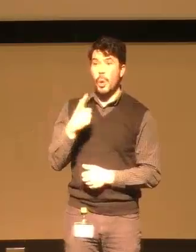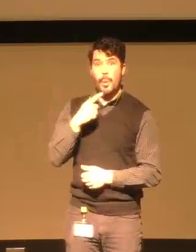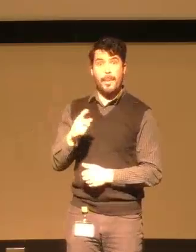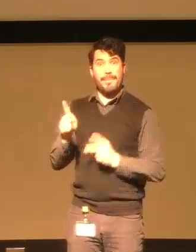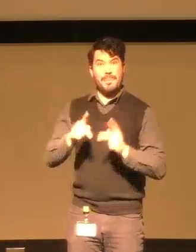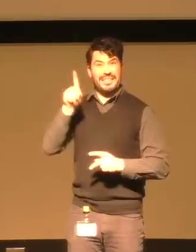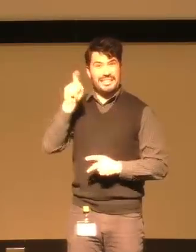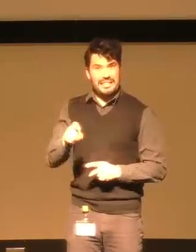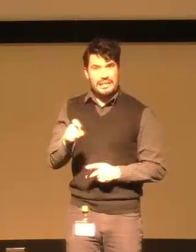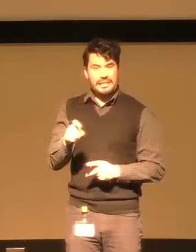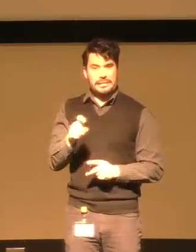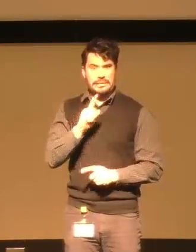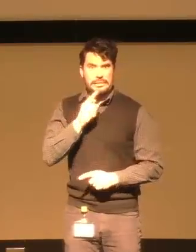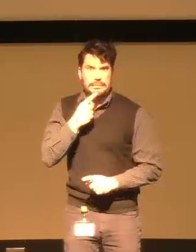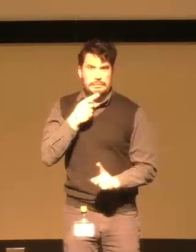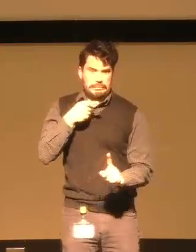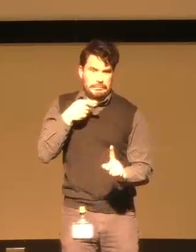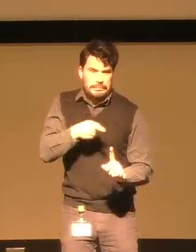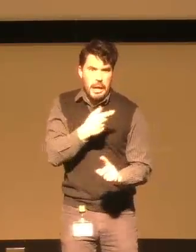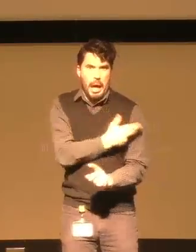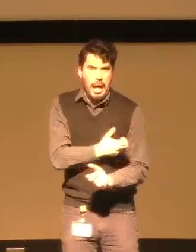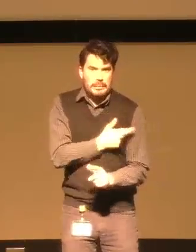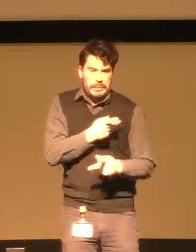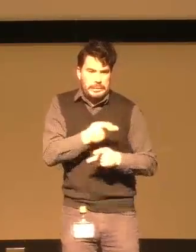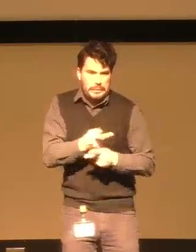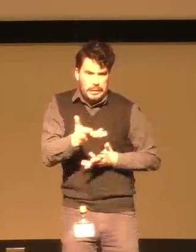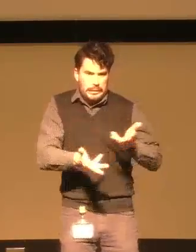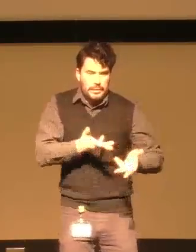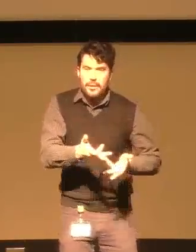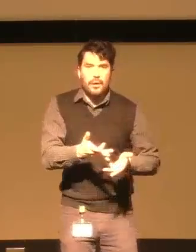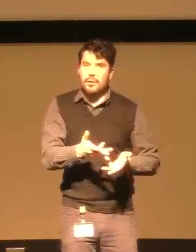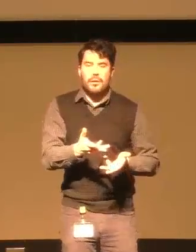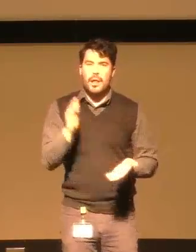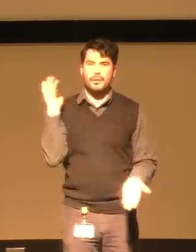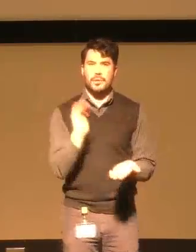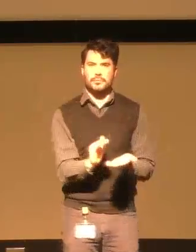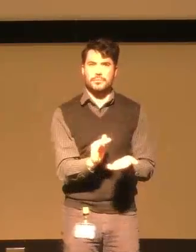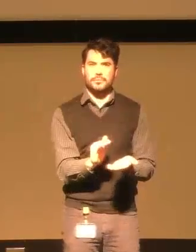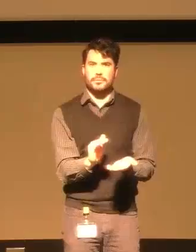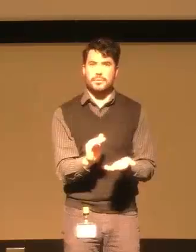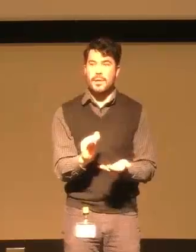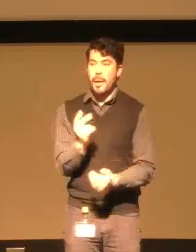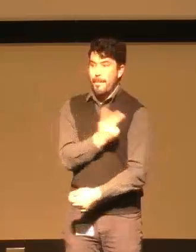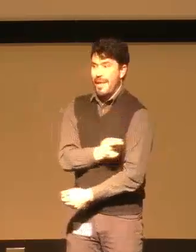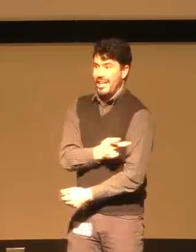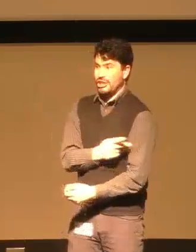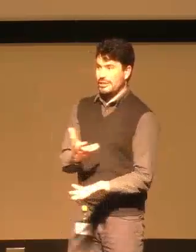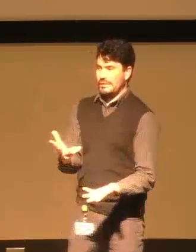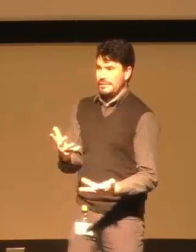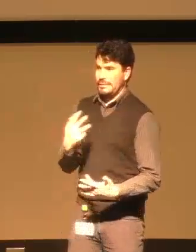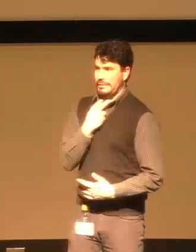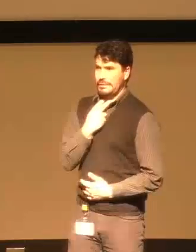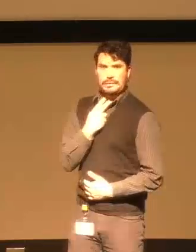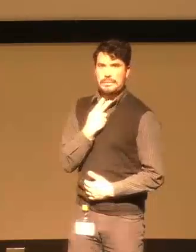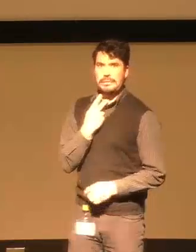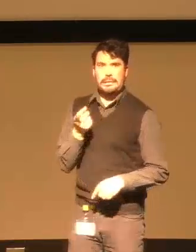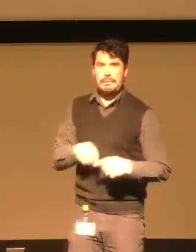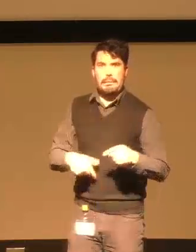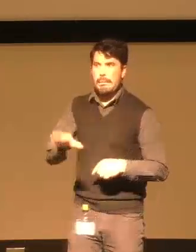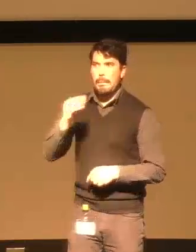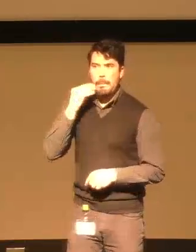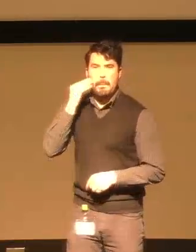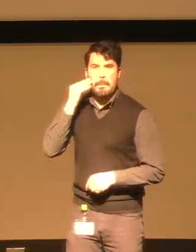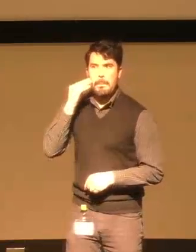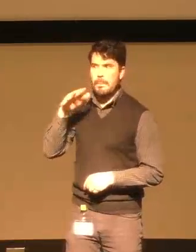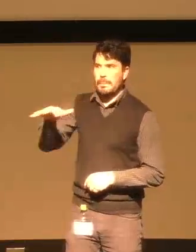change more to a location where patients that need that either can't go home because of social reasons or other reasons at home